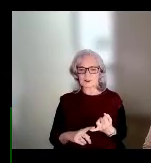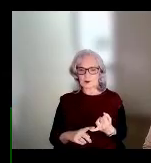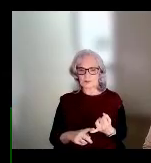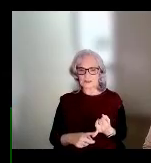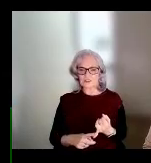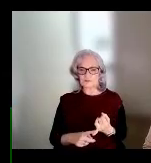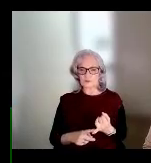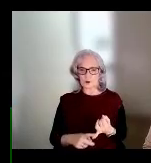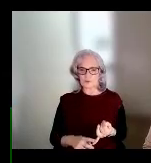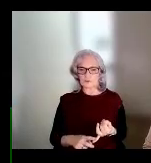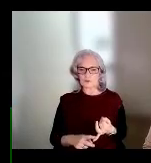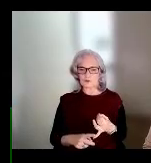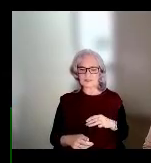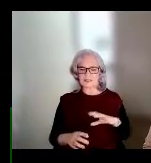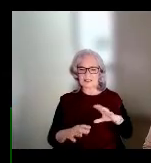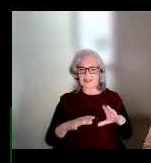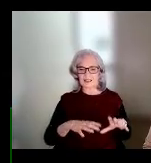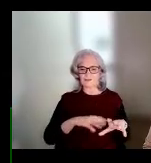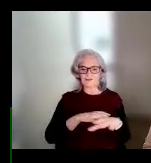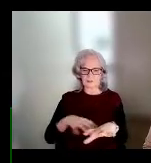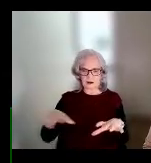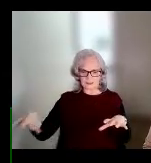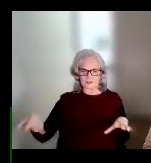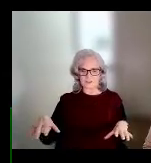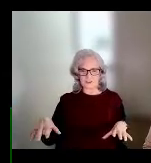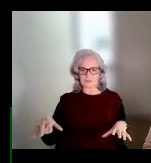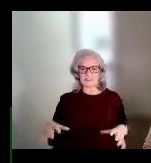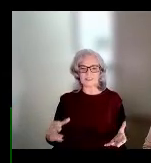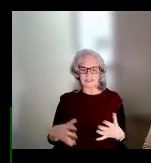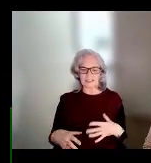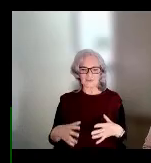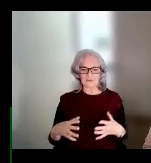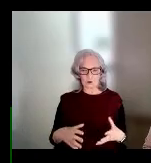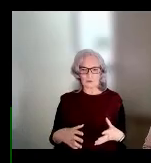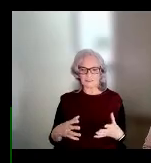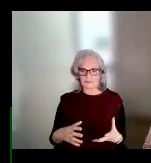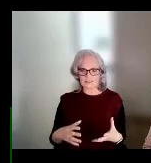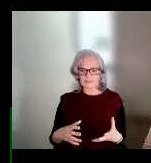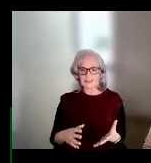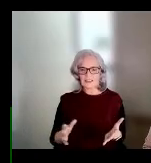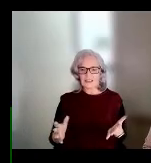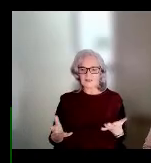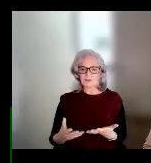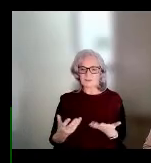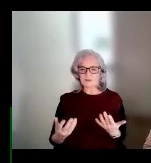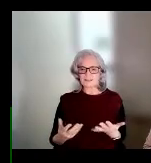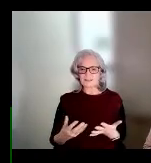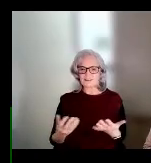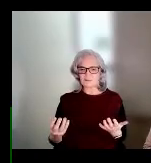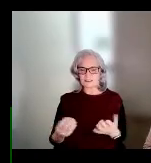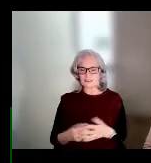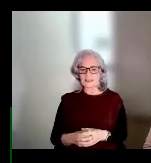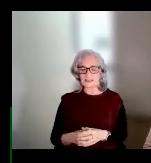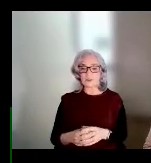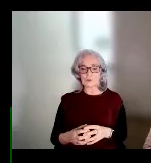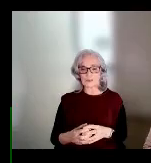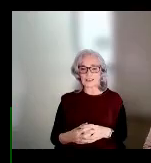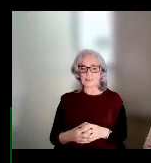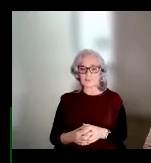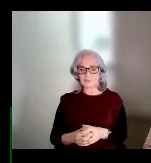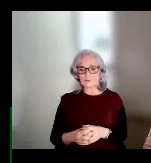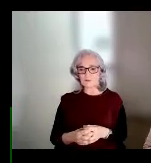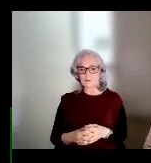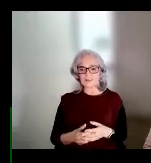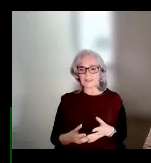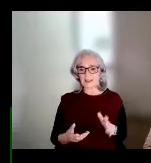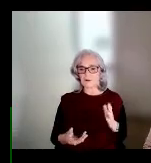the coordination roles across a range of services and the lack of role clarity. And 50% of the care